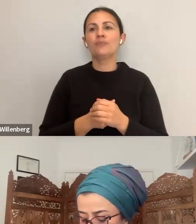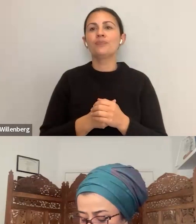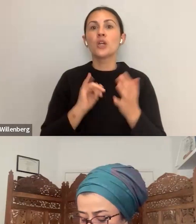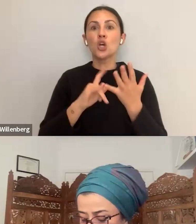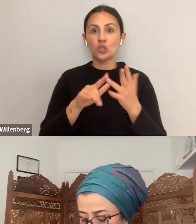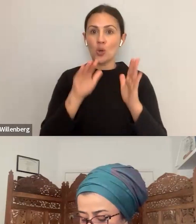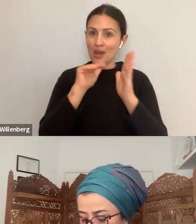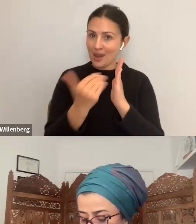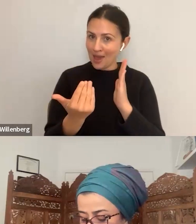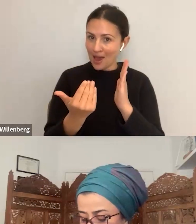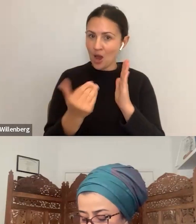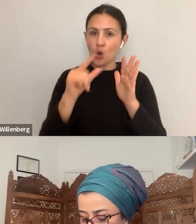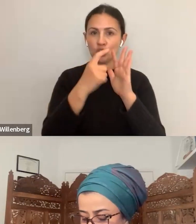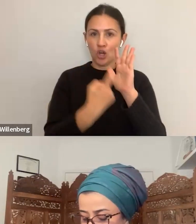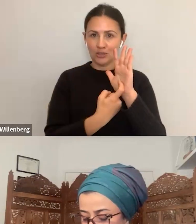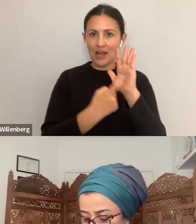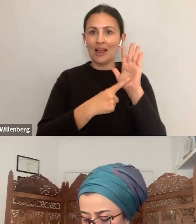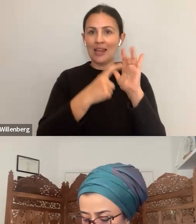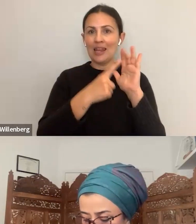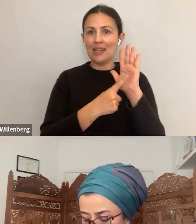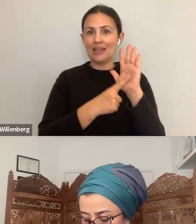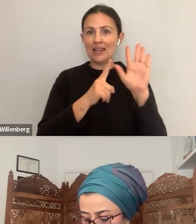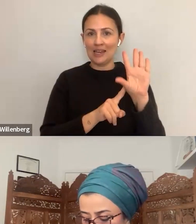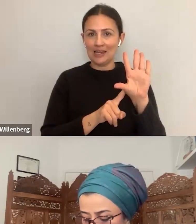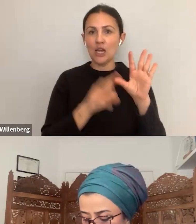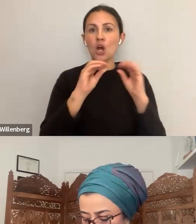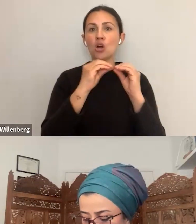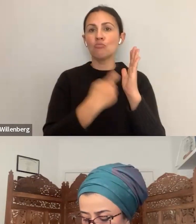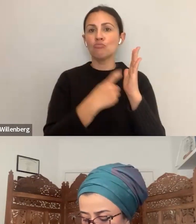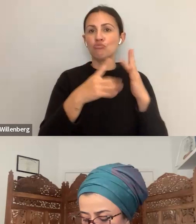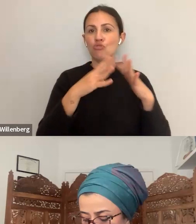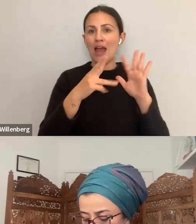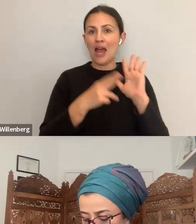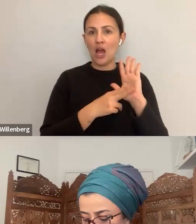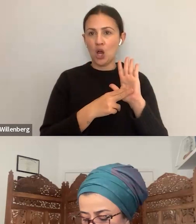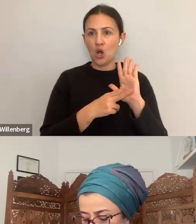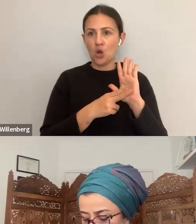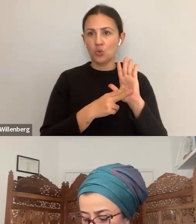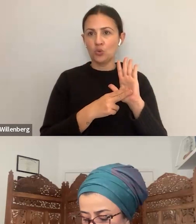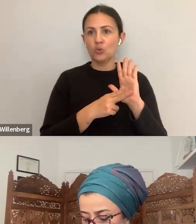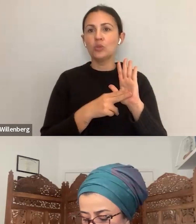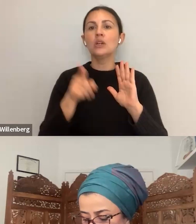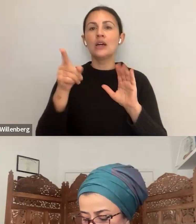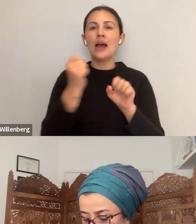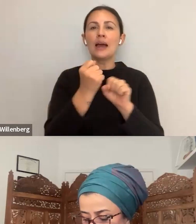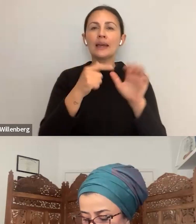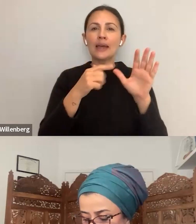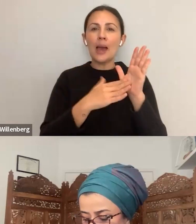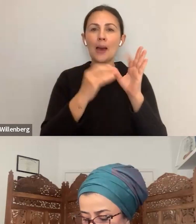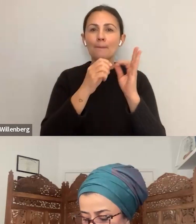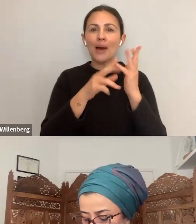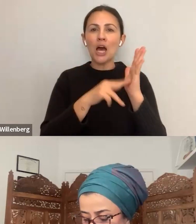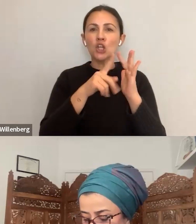introduce Dr. Lily Brown. So Lily is a proud Gambungeri woman,